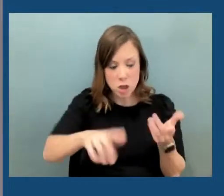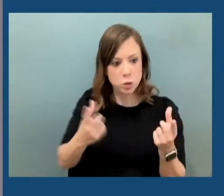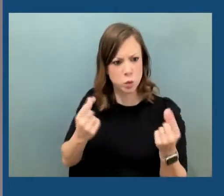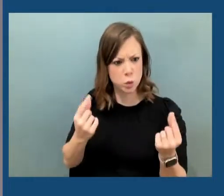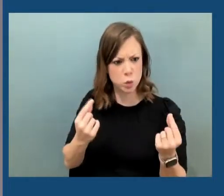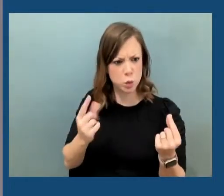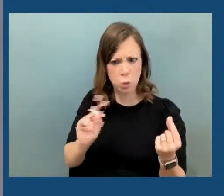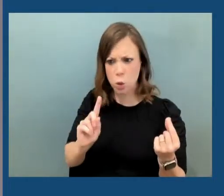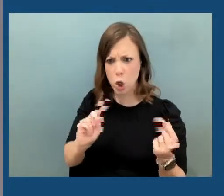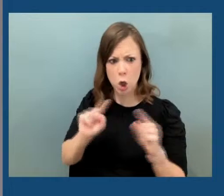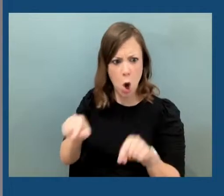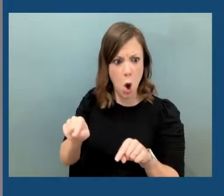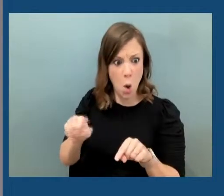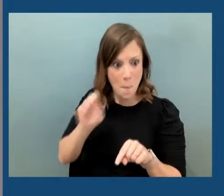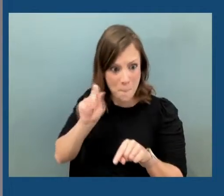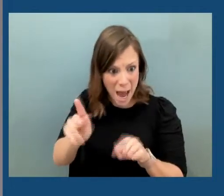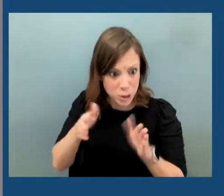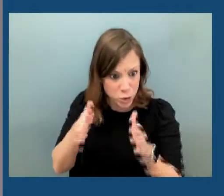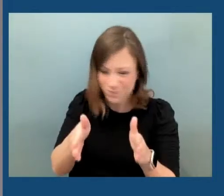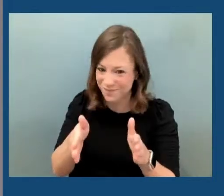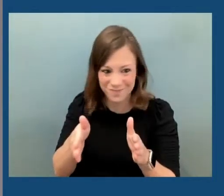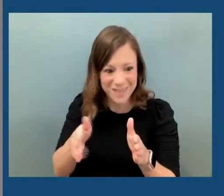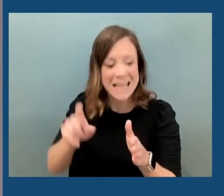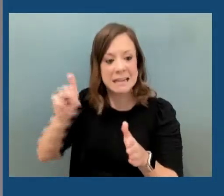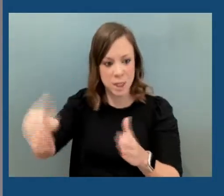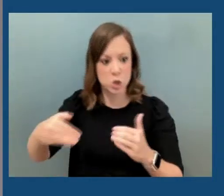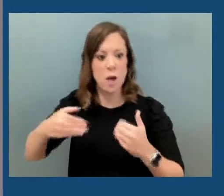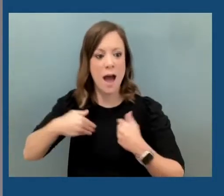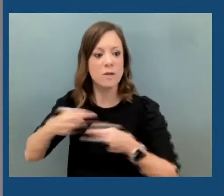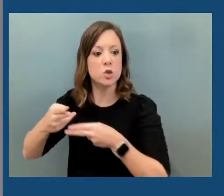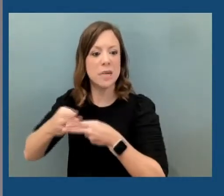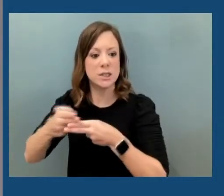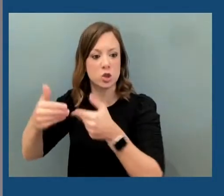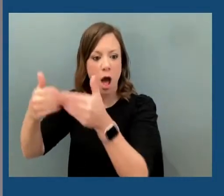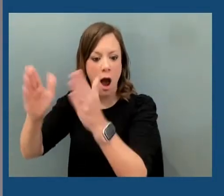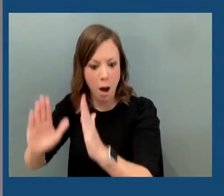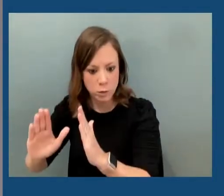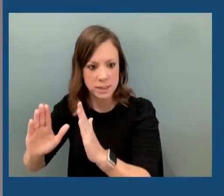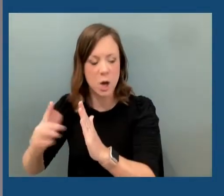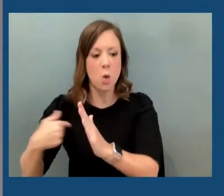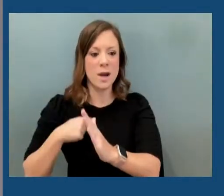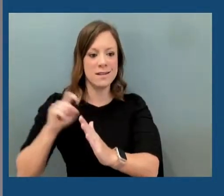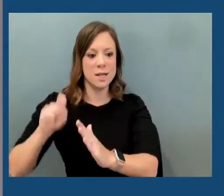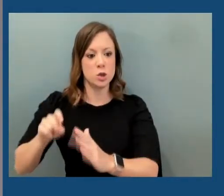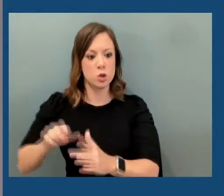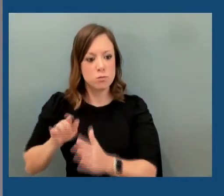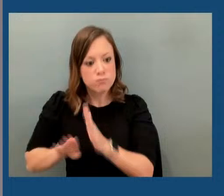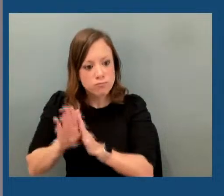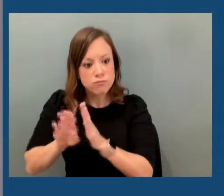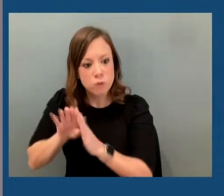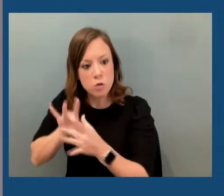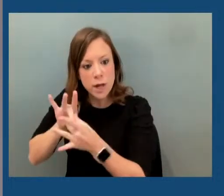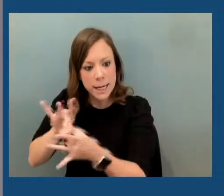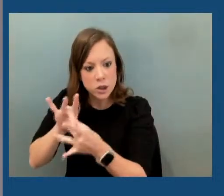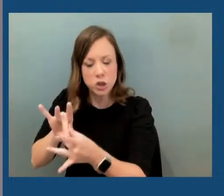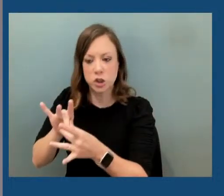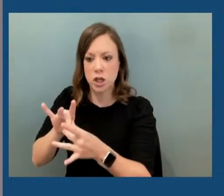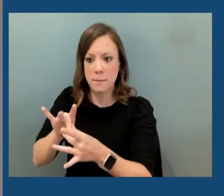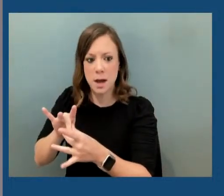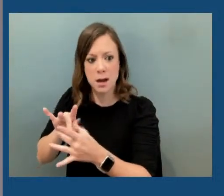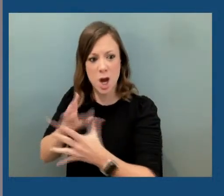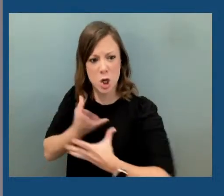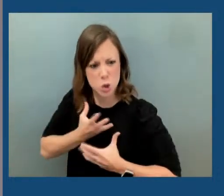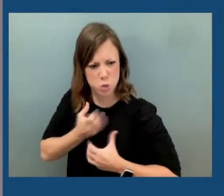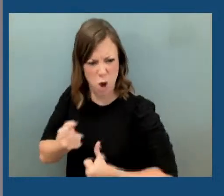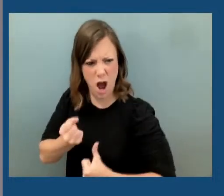outreach teams, going to people where they are, building the relationships, talking to them, building the trust that is missing, where they finally